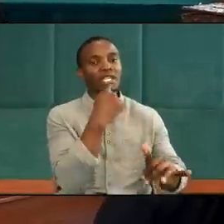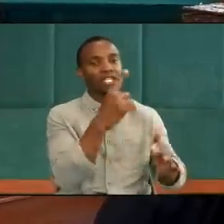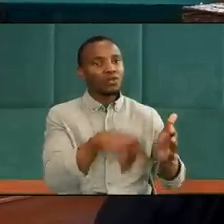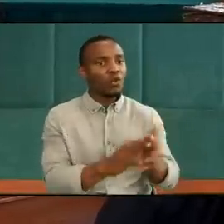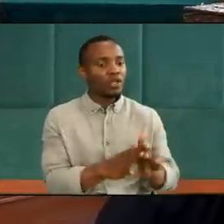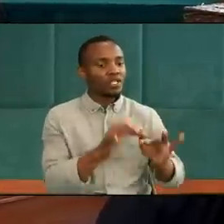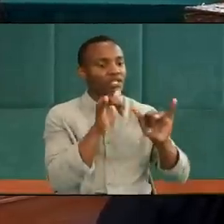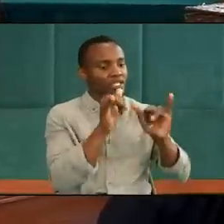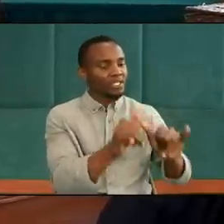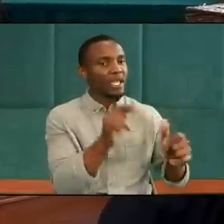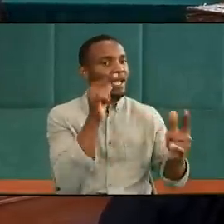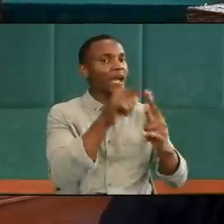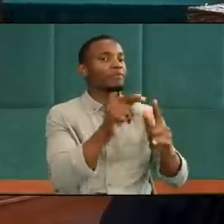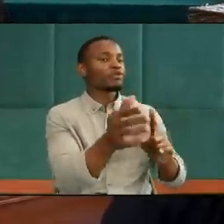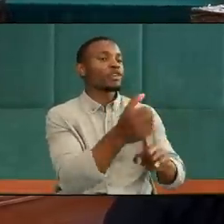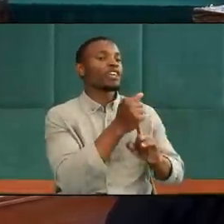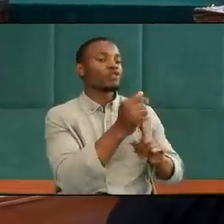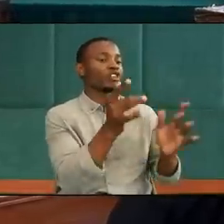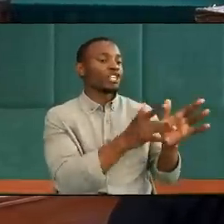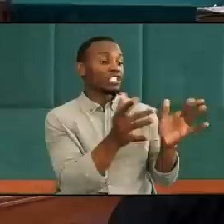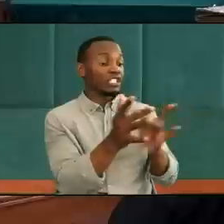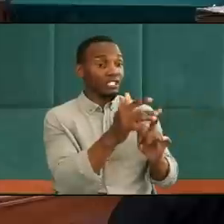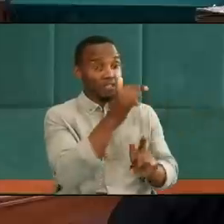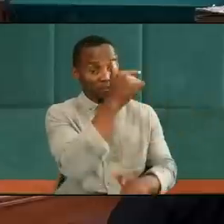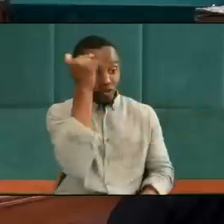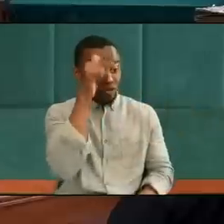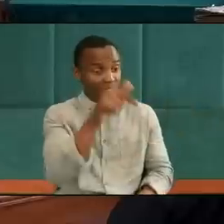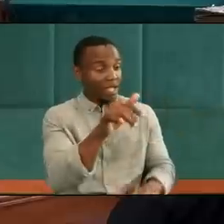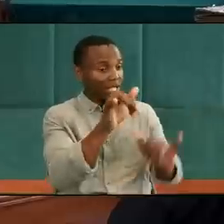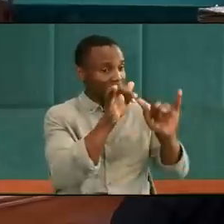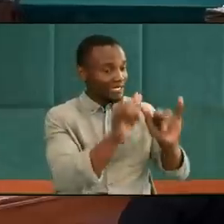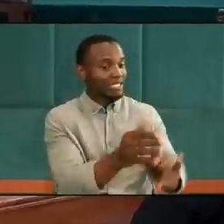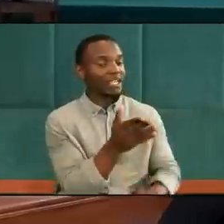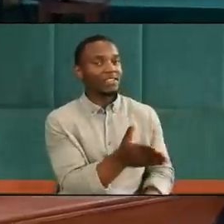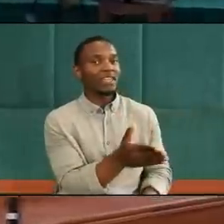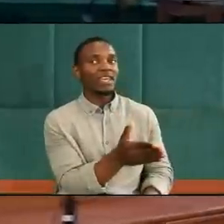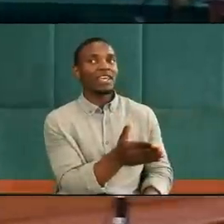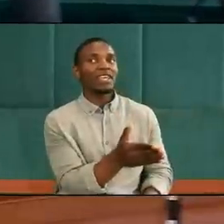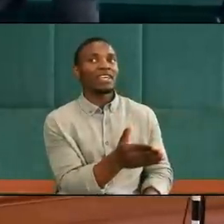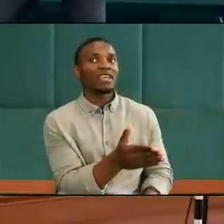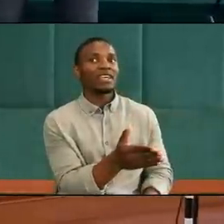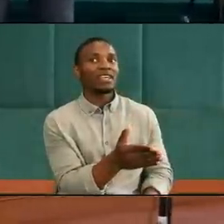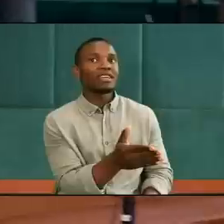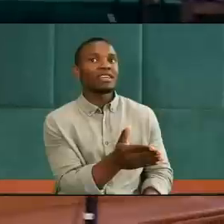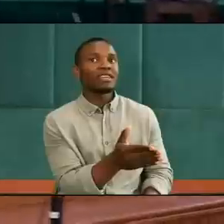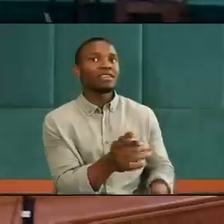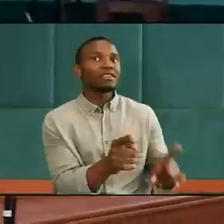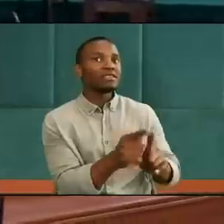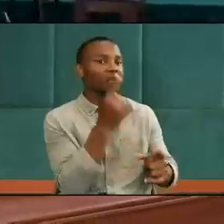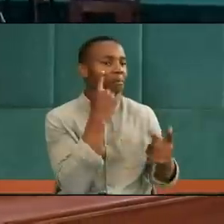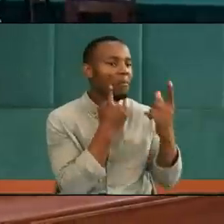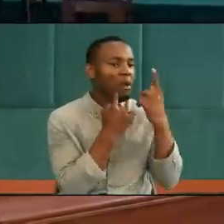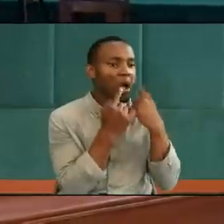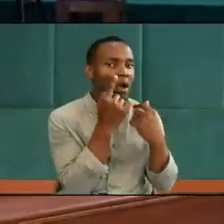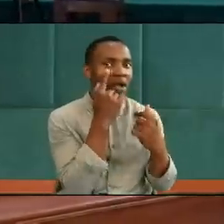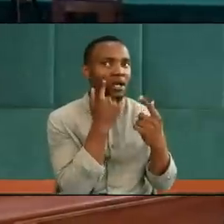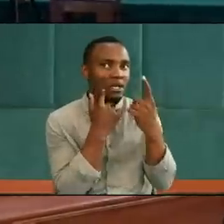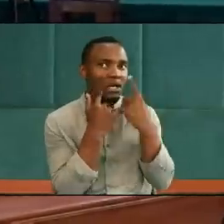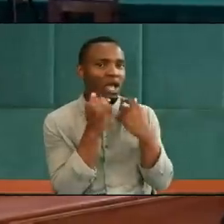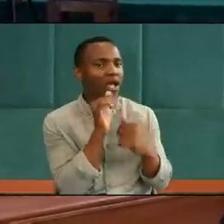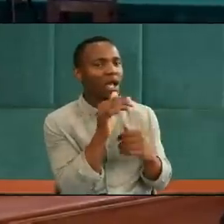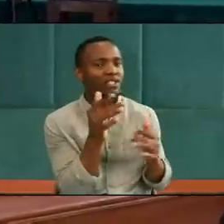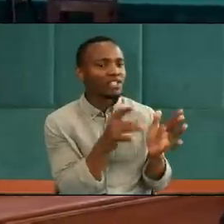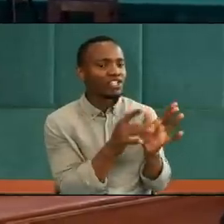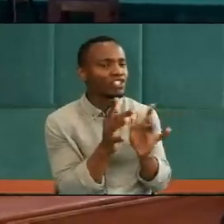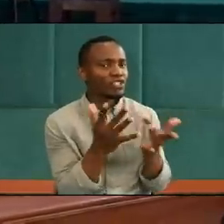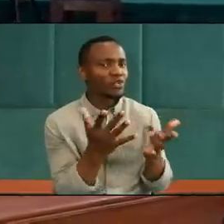Jesus. And because she lingered there, still crying, says Ellen White in the book These Dark Ages, she